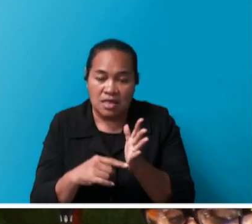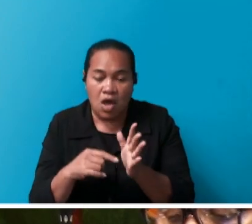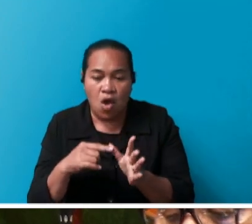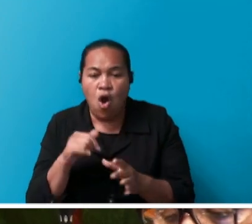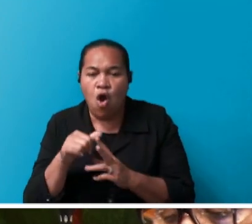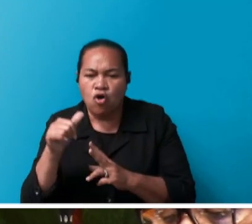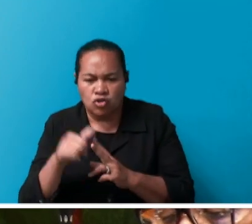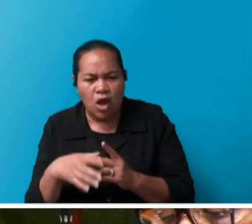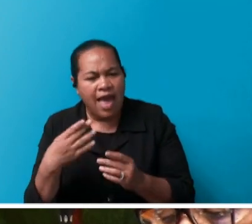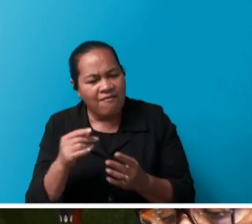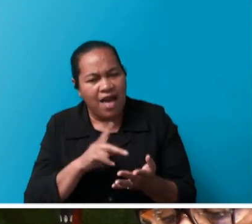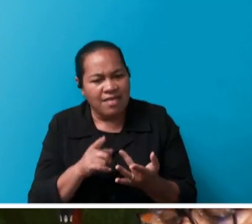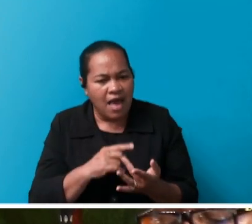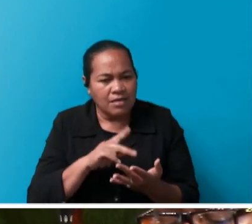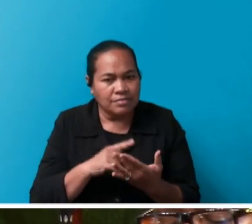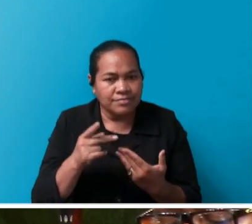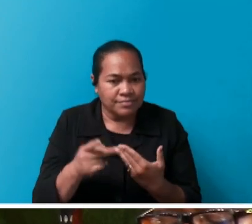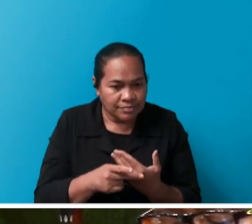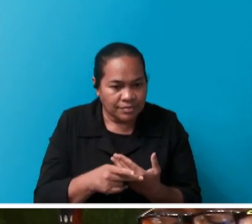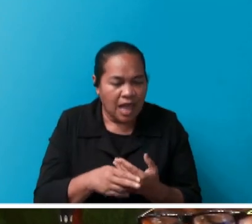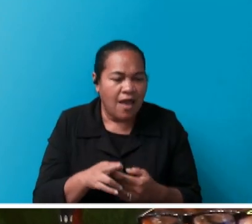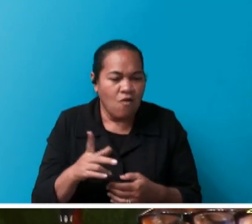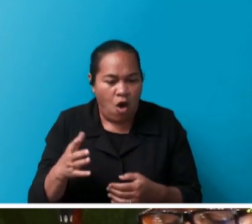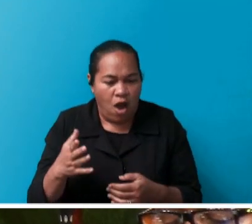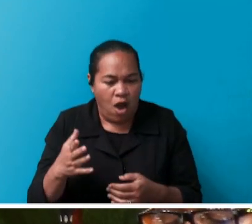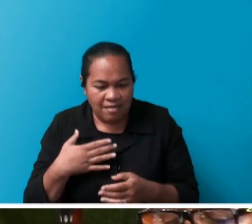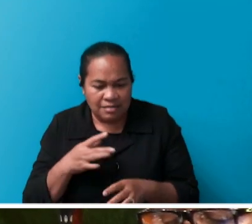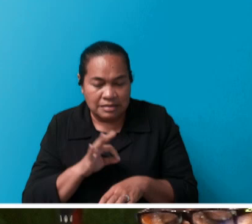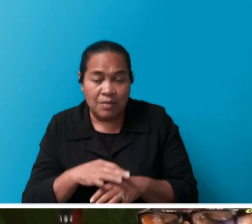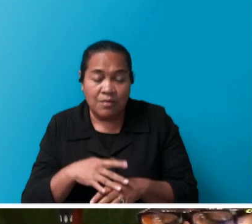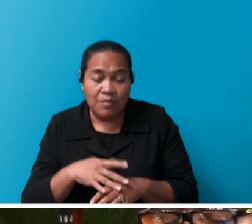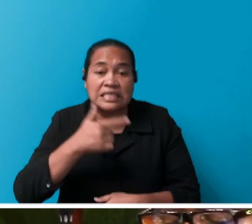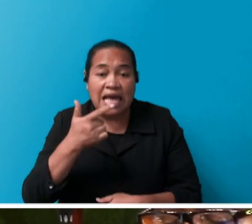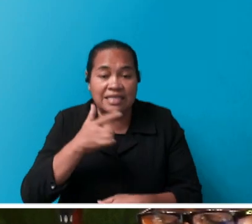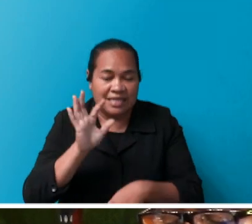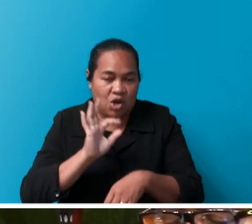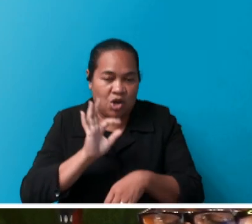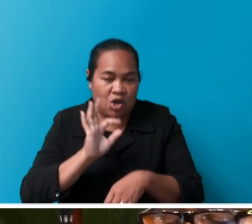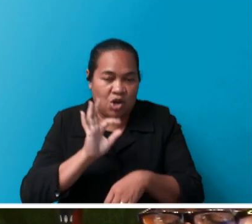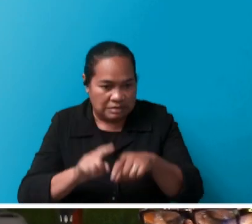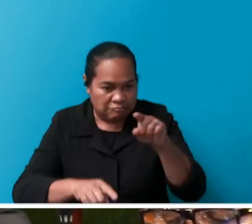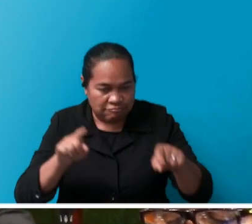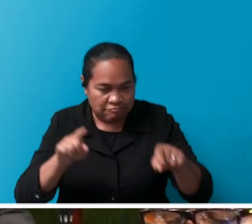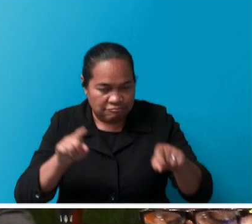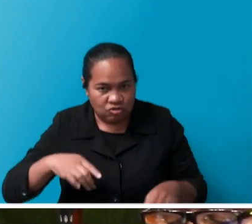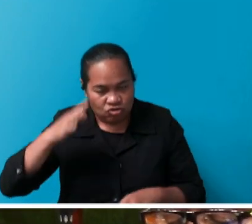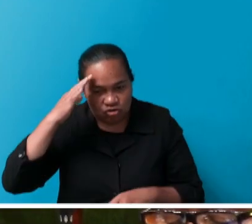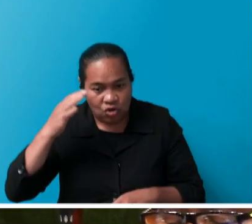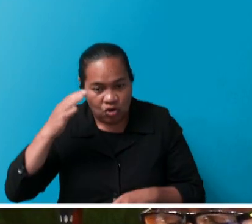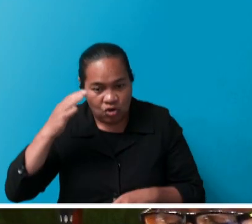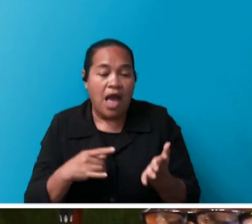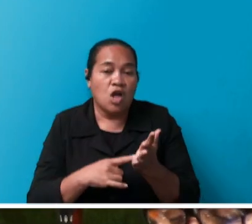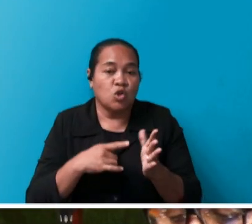solarization project for health clinic and staff quarters in 17 health stations around the country, which include